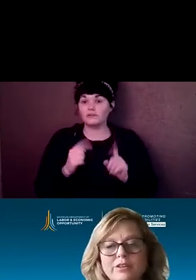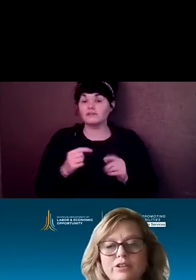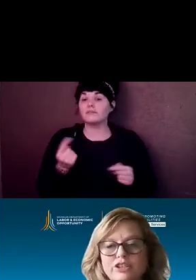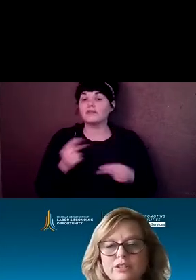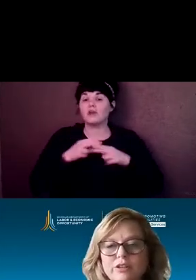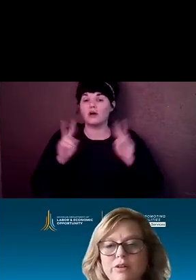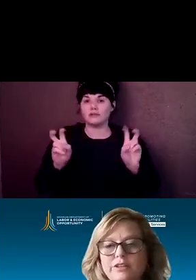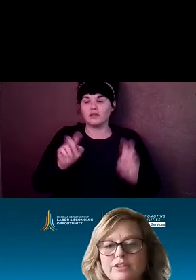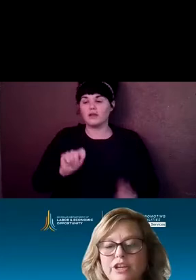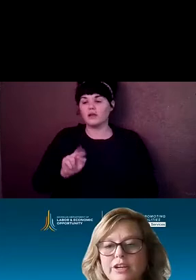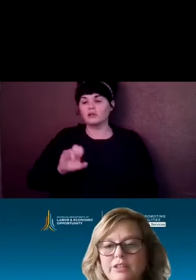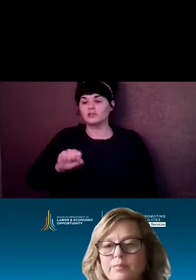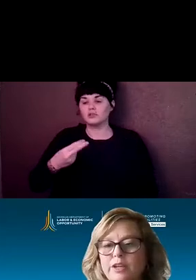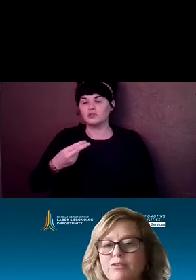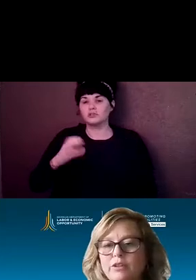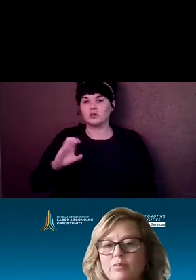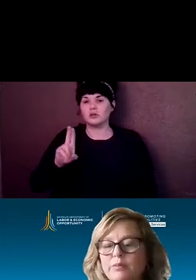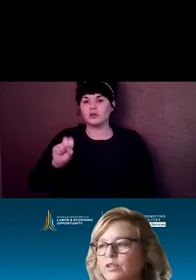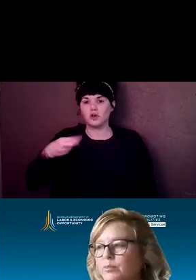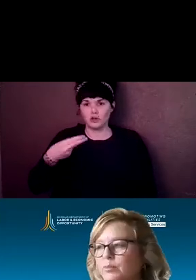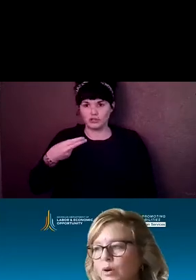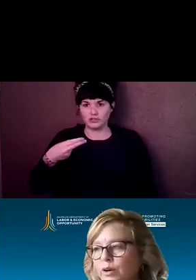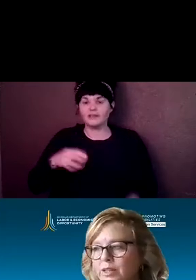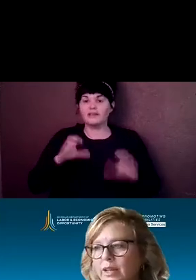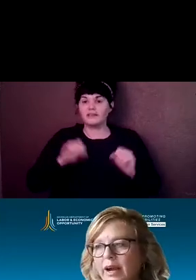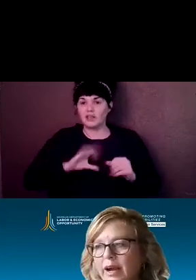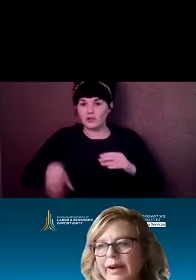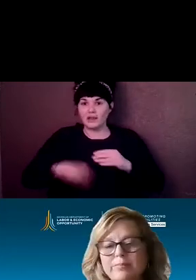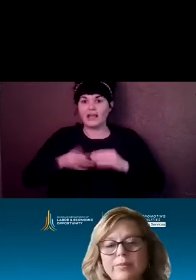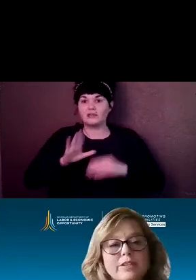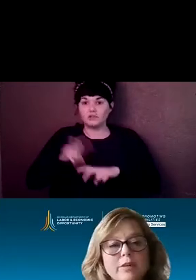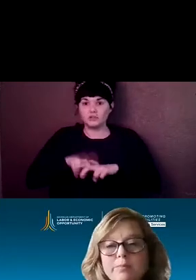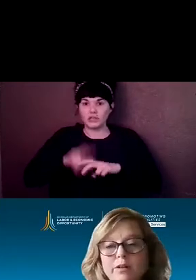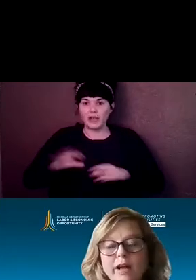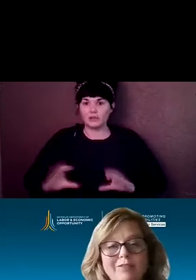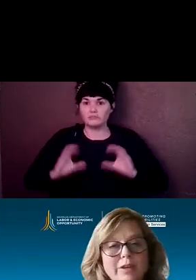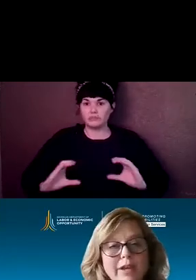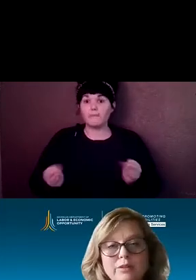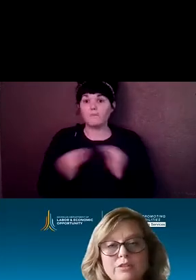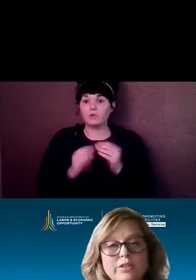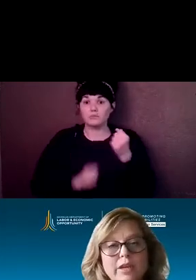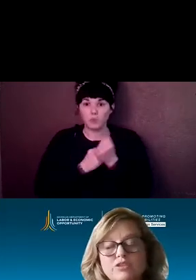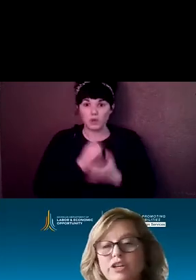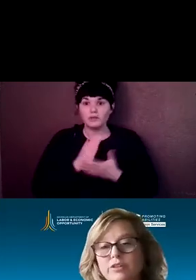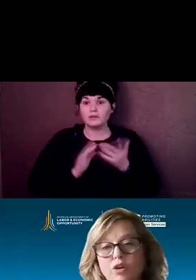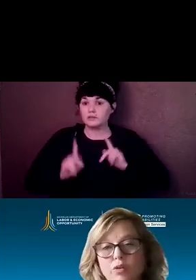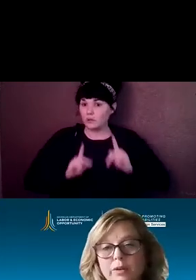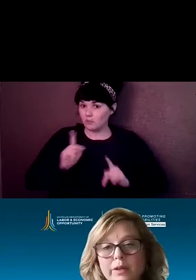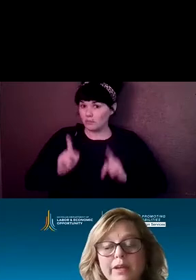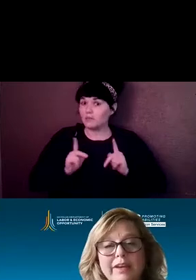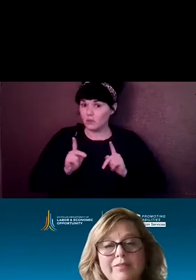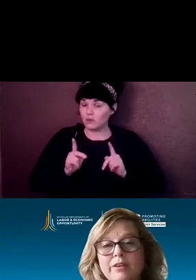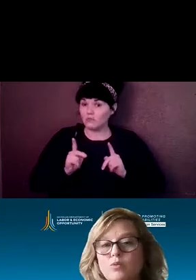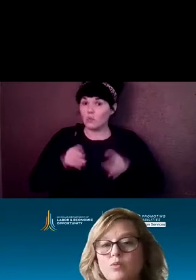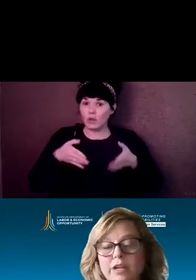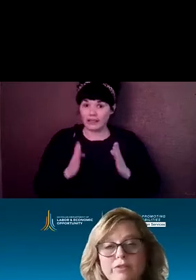It's a cushion to go on your chair to give you a little bit more support. Some people have been able to take chairs home